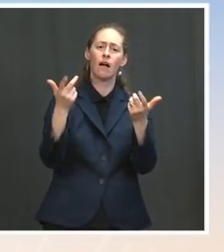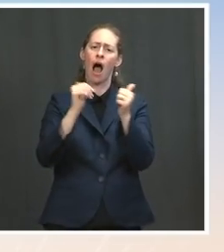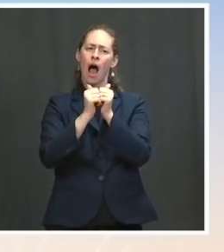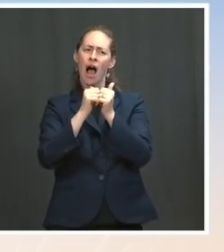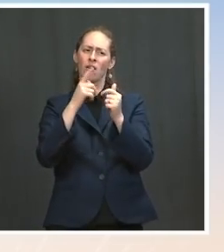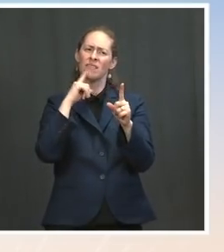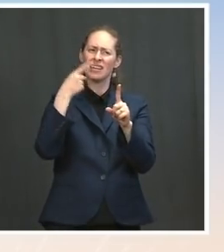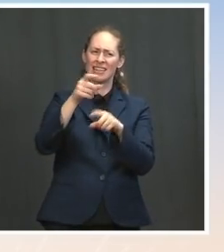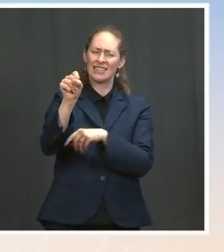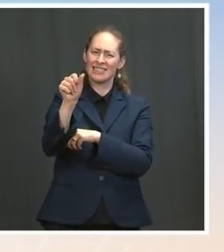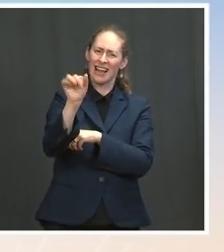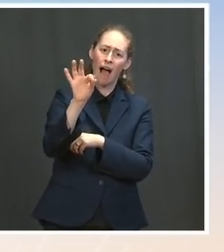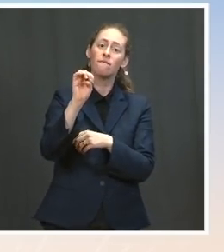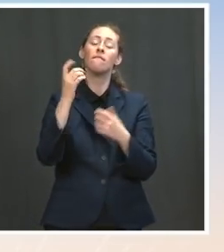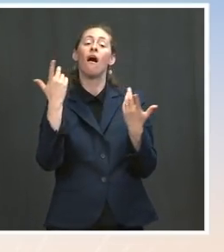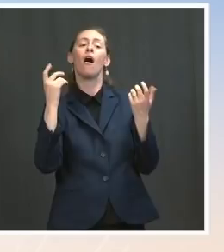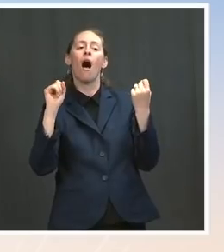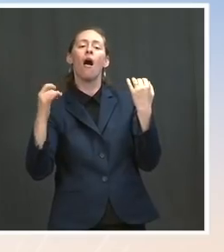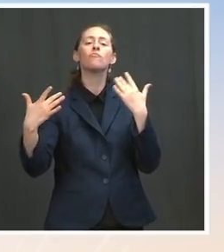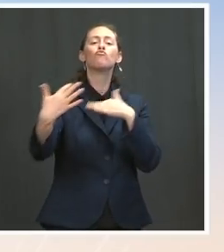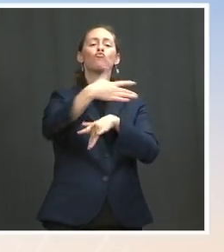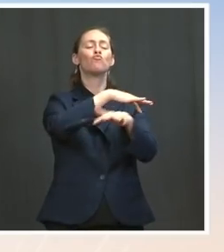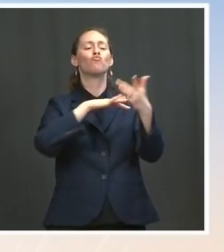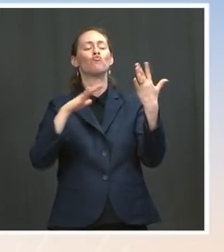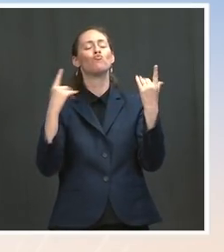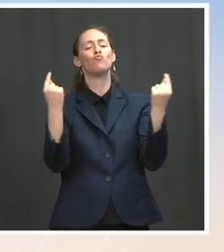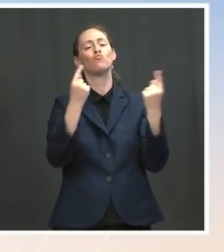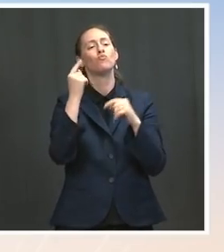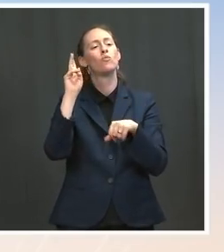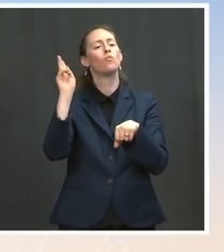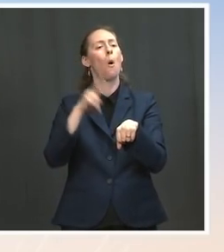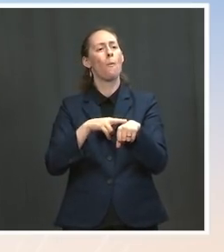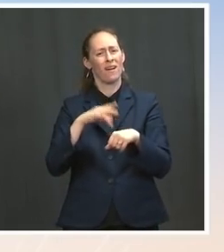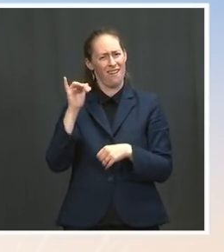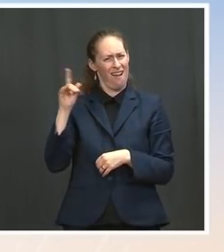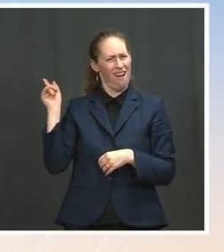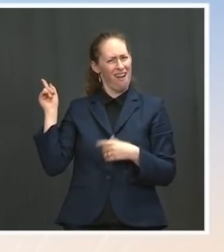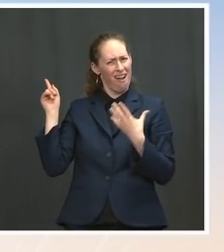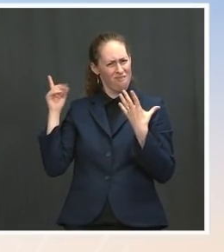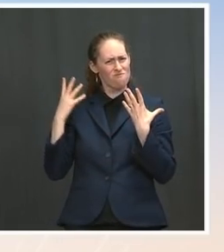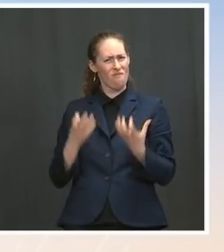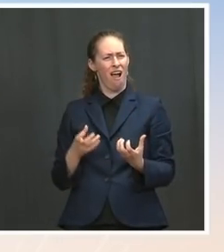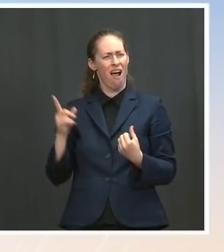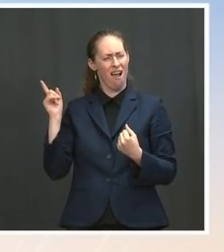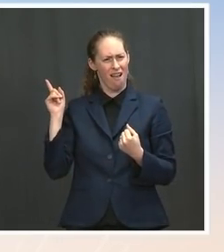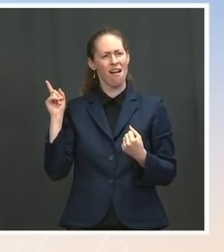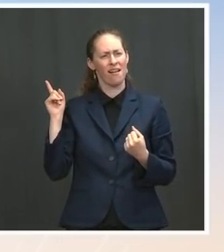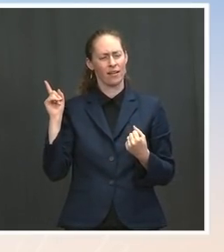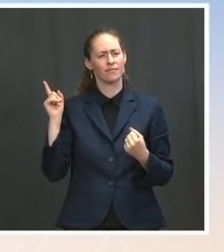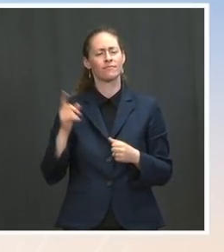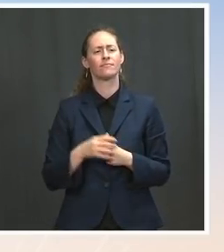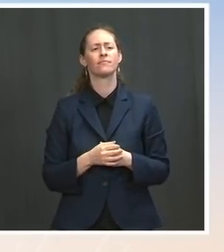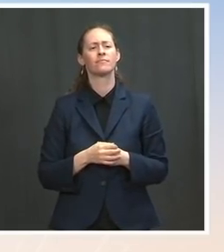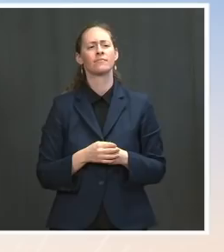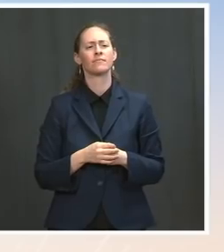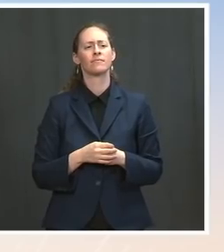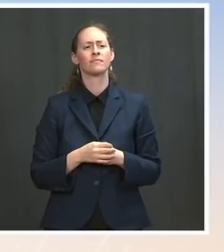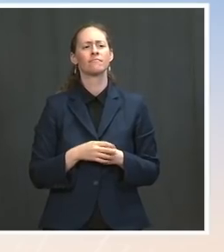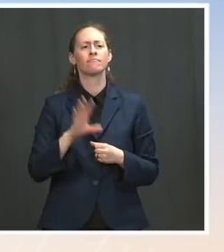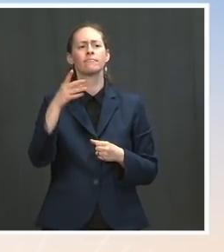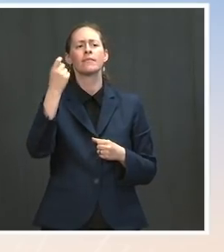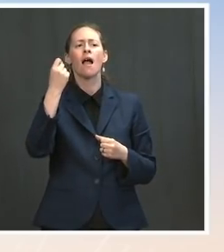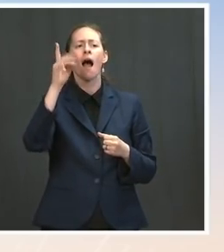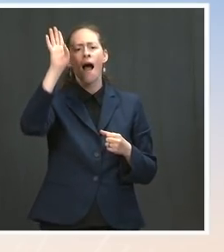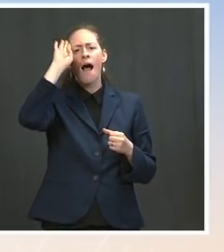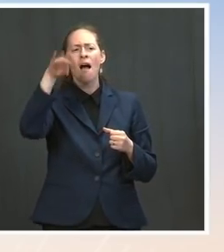can return back to normal. You know, obviously, as it relates, we take data security and people's privacy incredibly